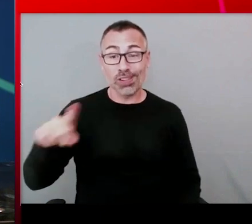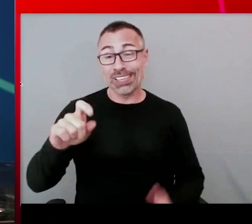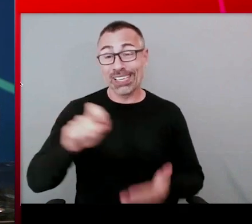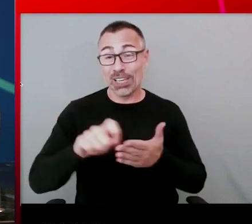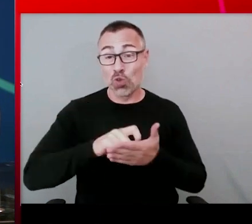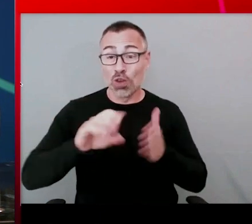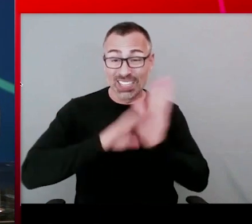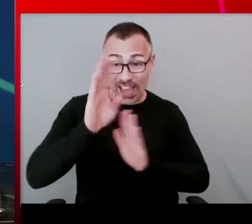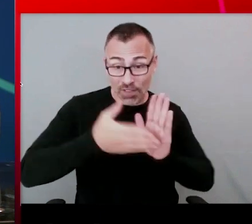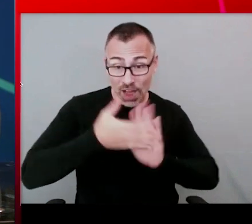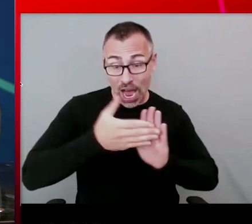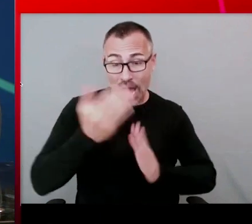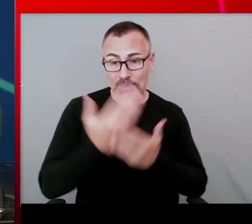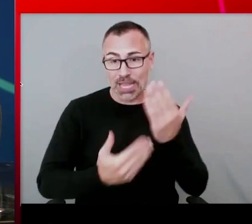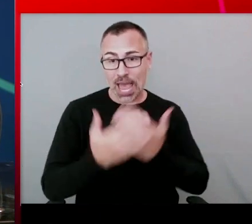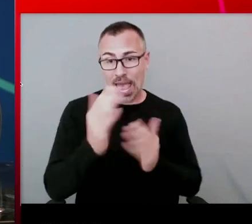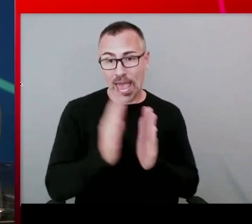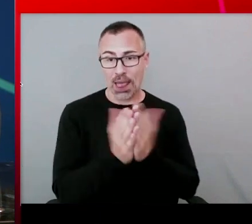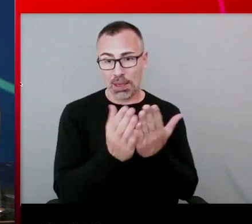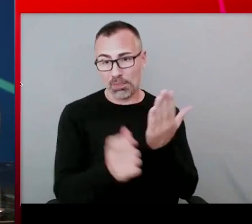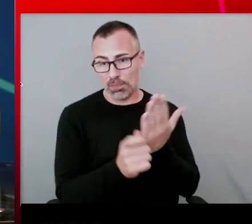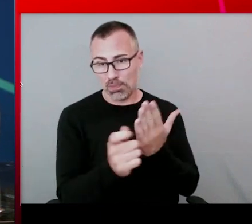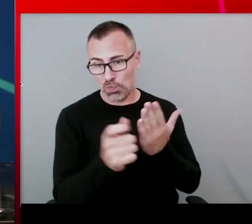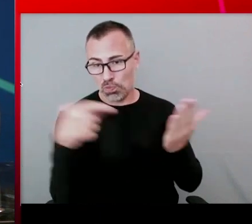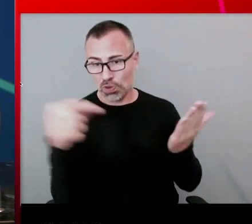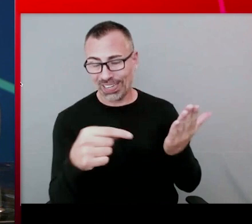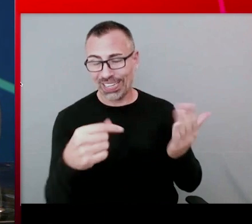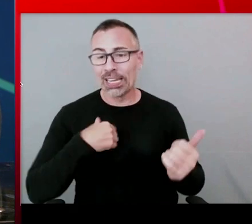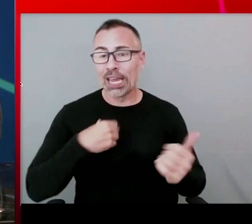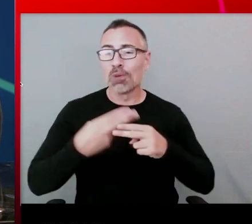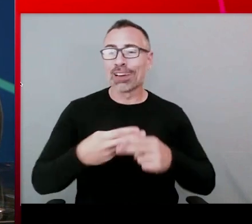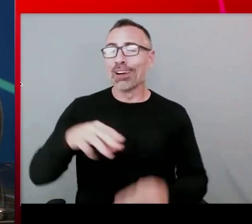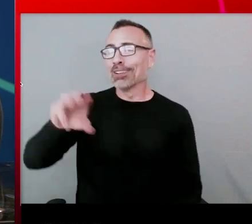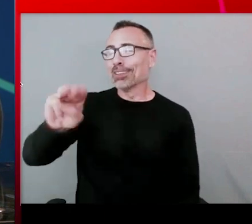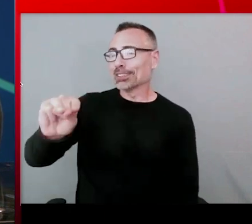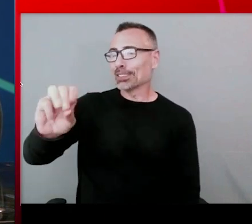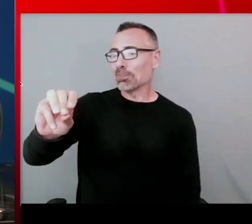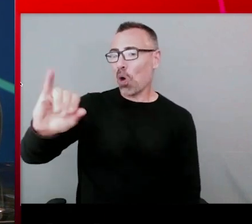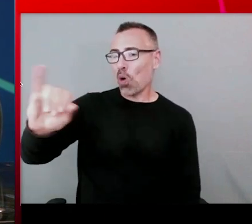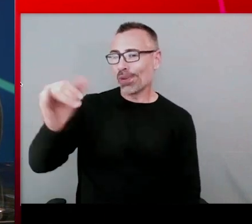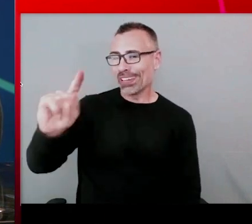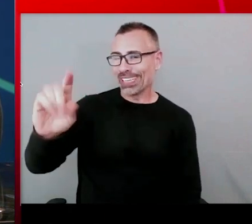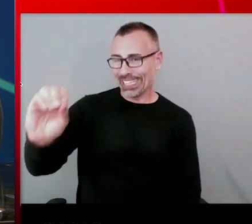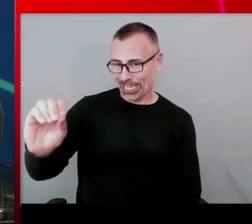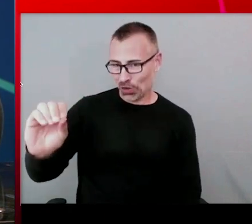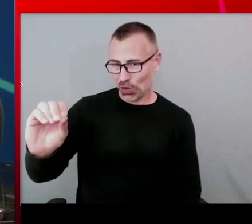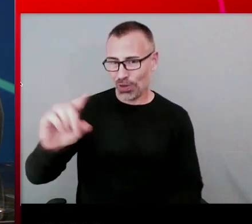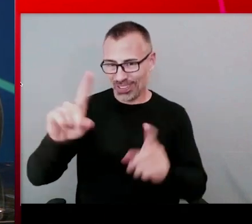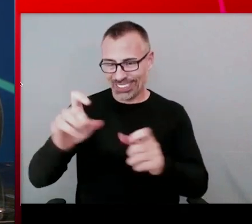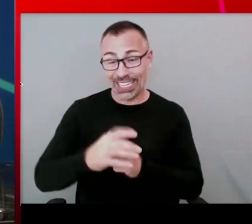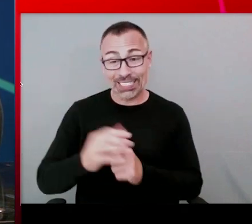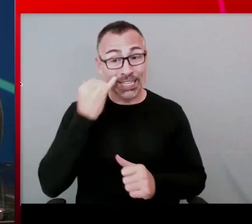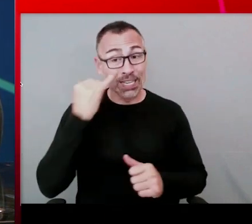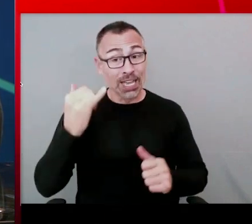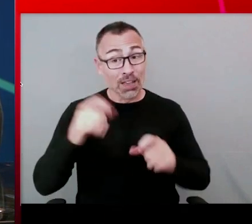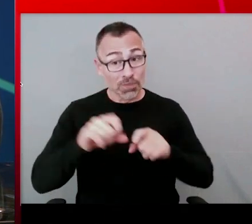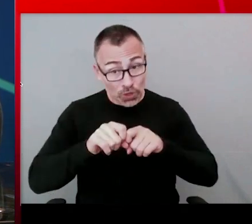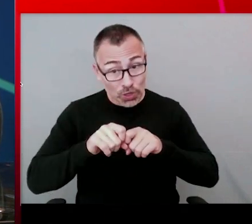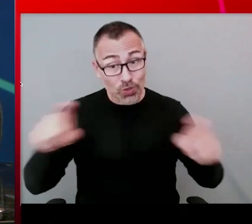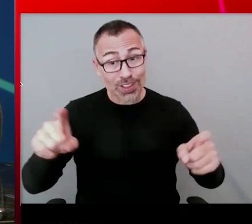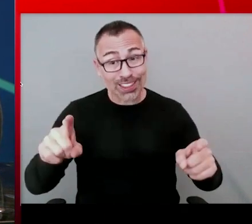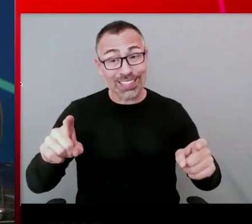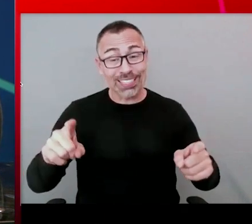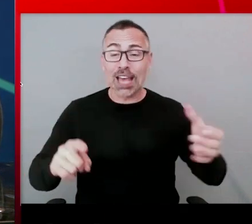Yeah. And he said he had what he called the mojito test. If you could do a release balancing a mojito in one